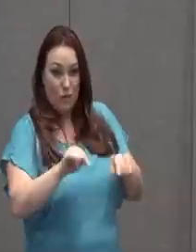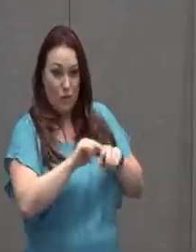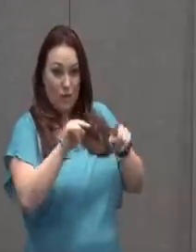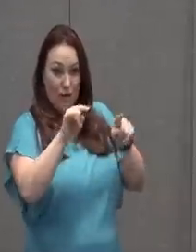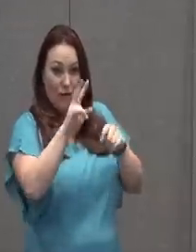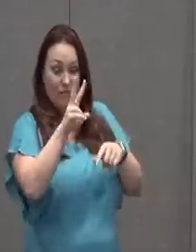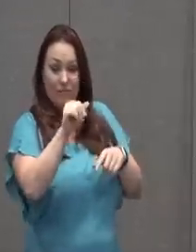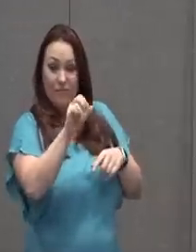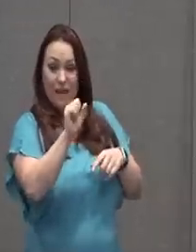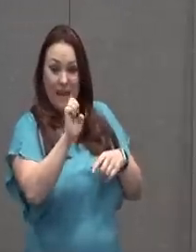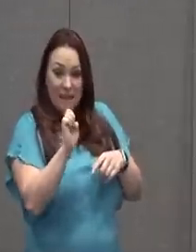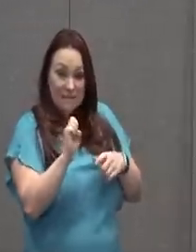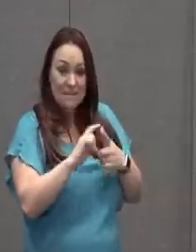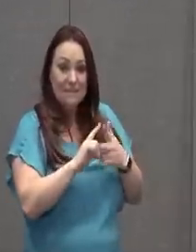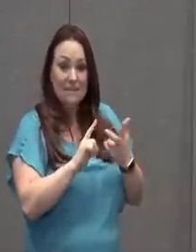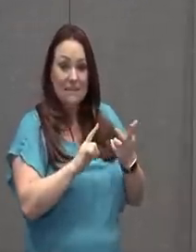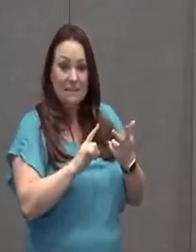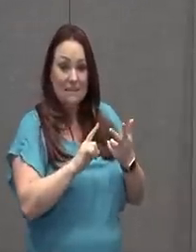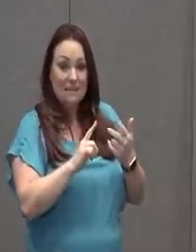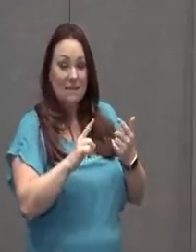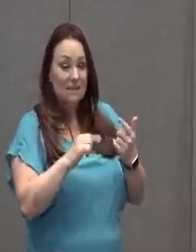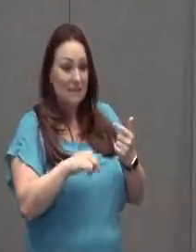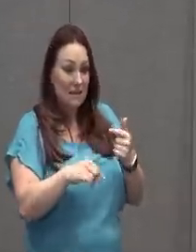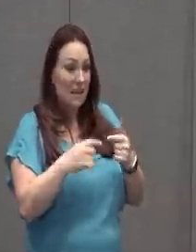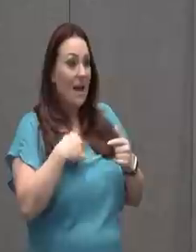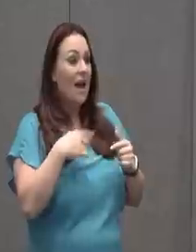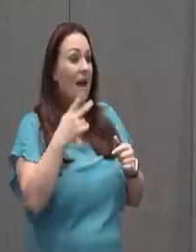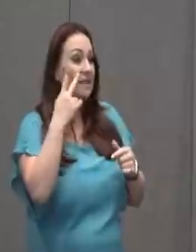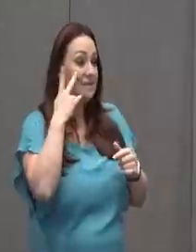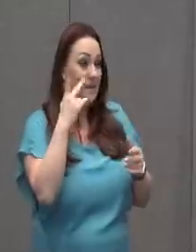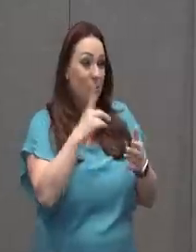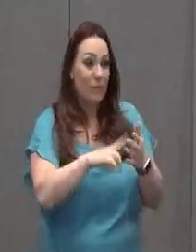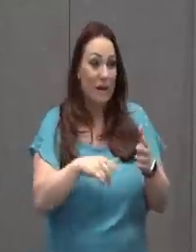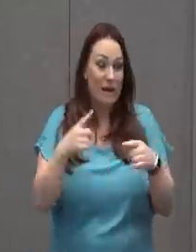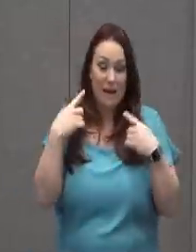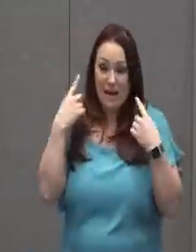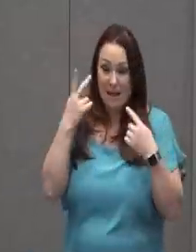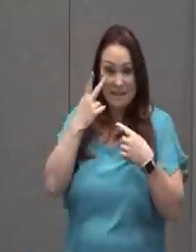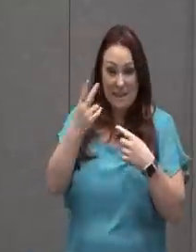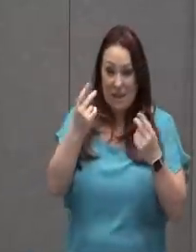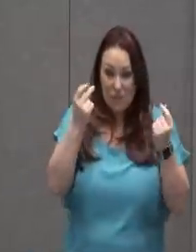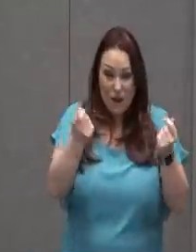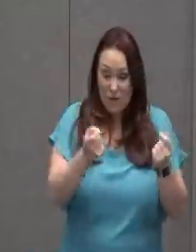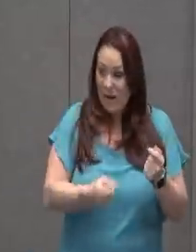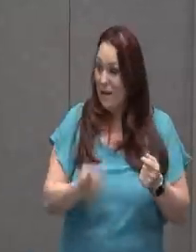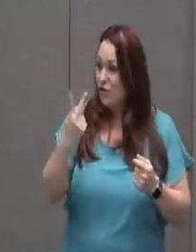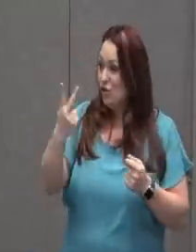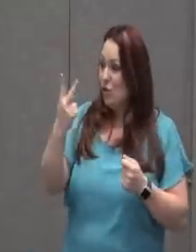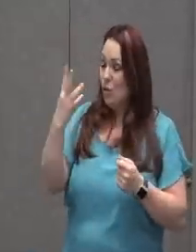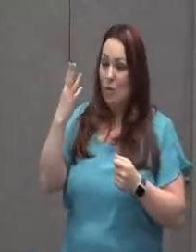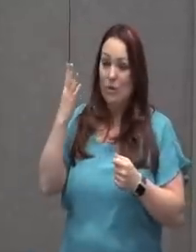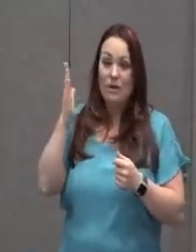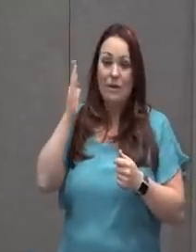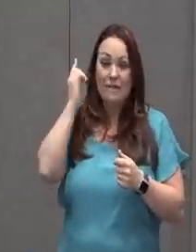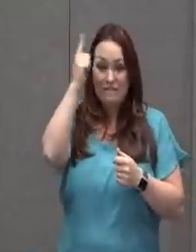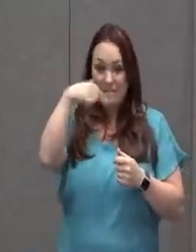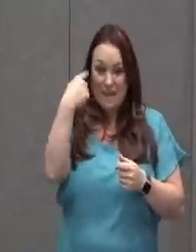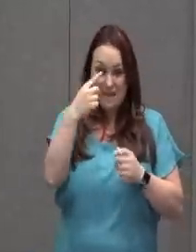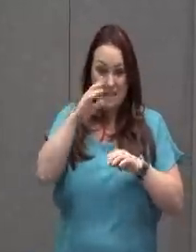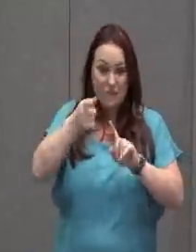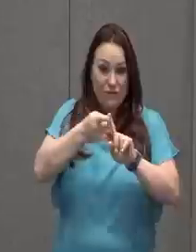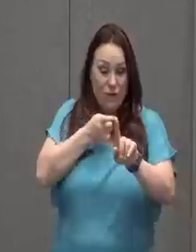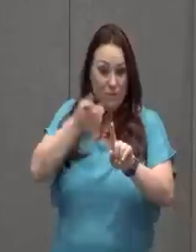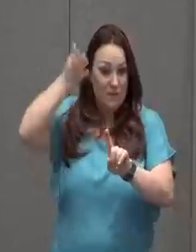a vase, something like that. Like a goblet? I see what I see right away are two profiles. Huh. Two